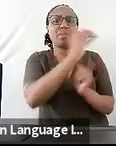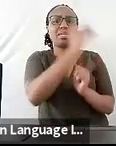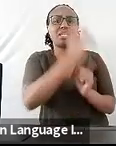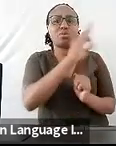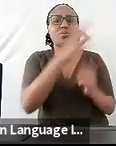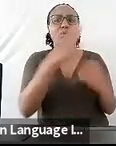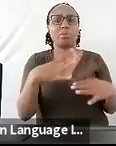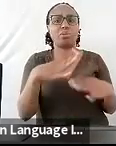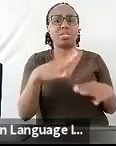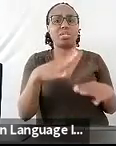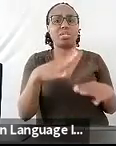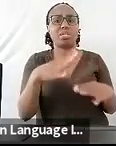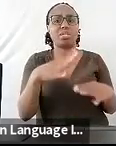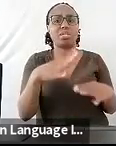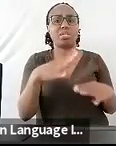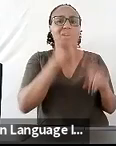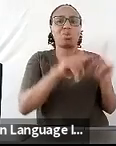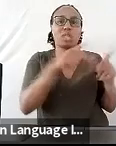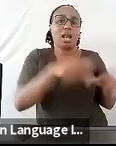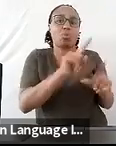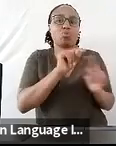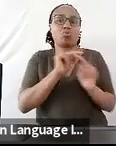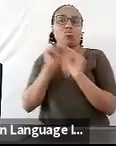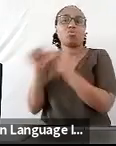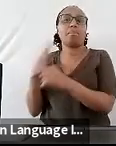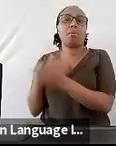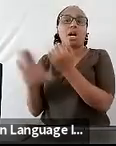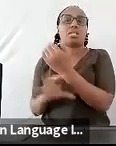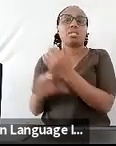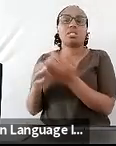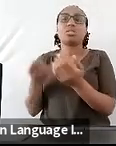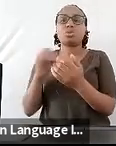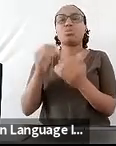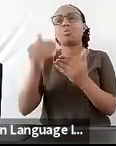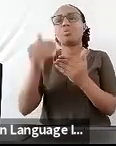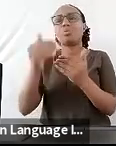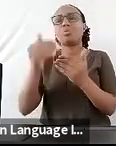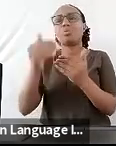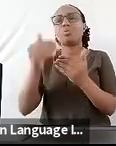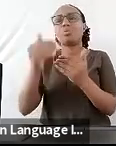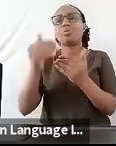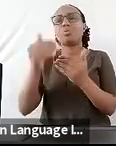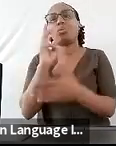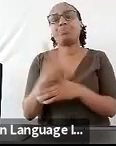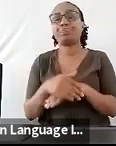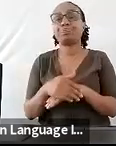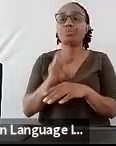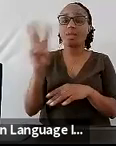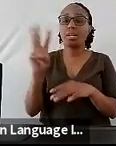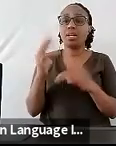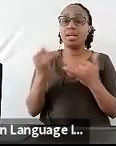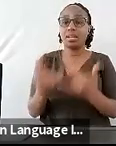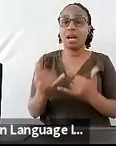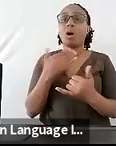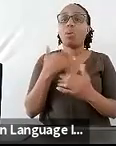imagine it's going to get more and more closed up. So that's now when we're talking about the West. But I want us now to even move to a depressing,